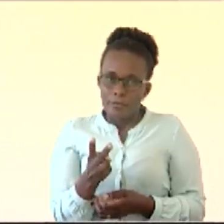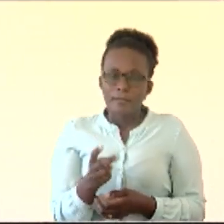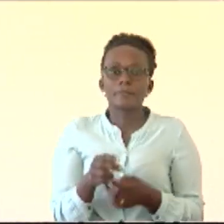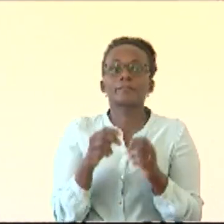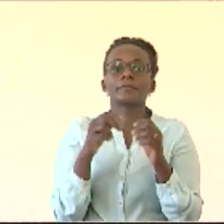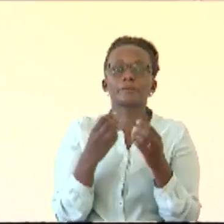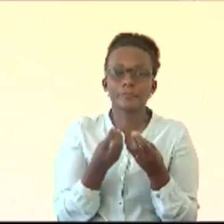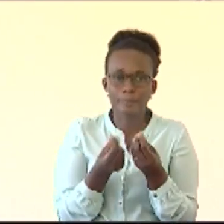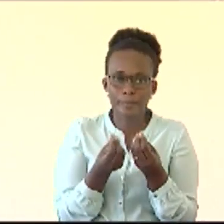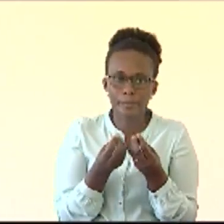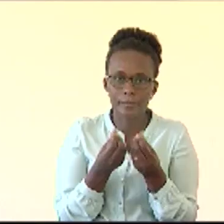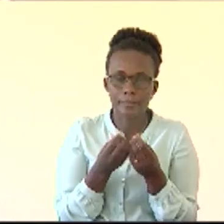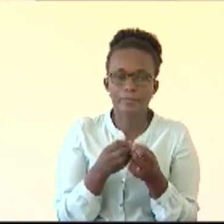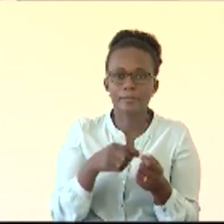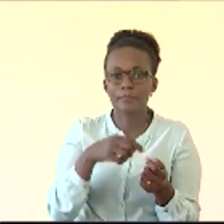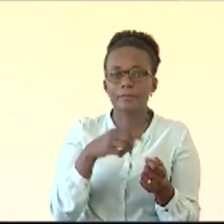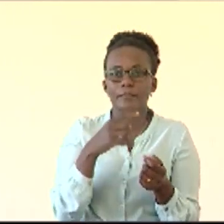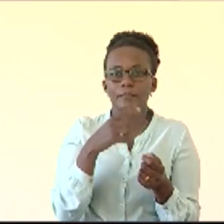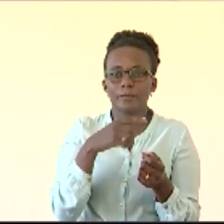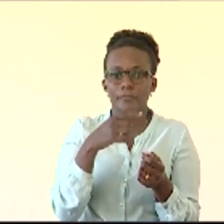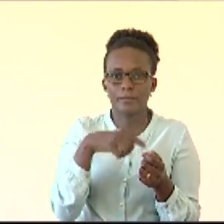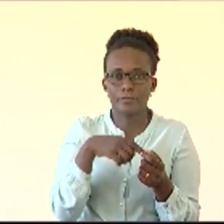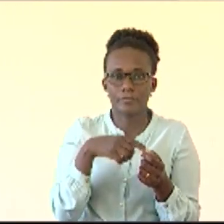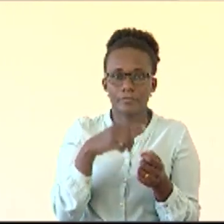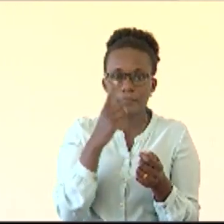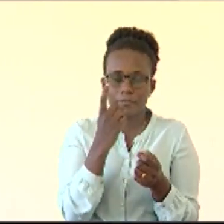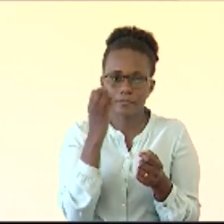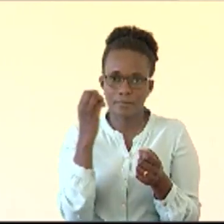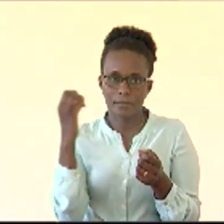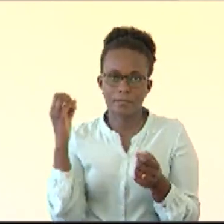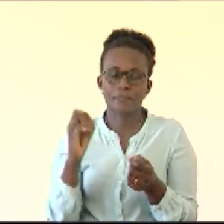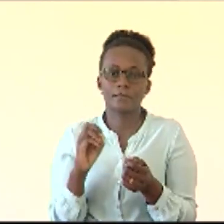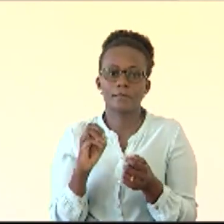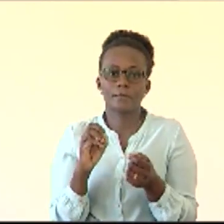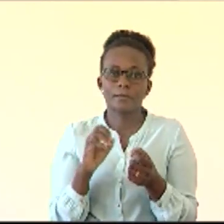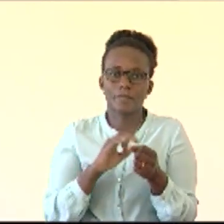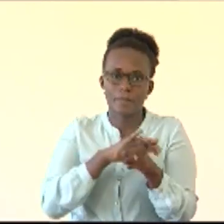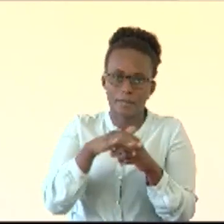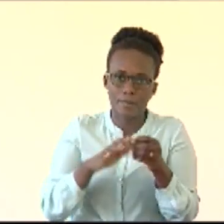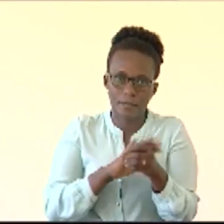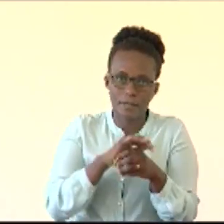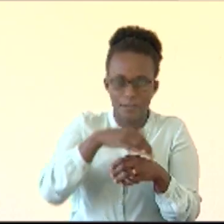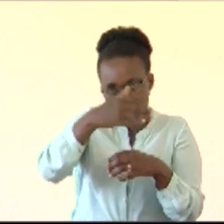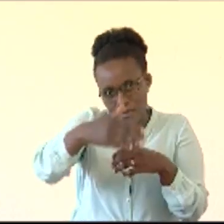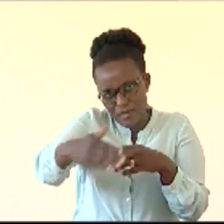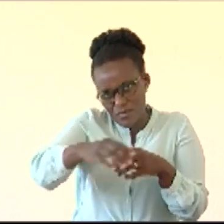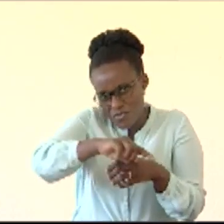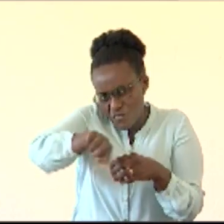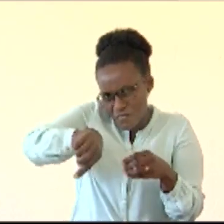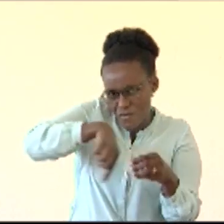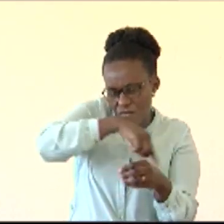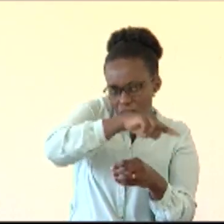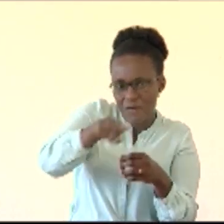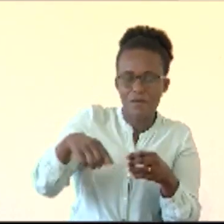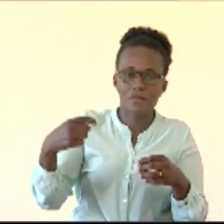coin. When you look inside, the outer part, this covering outer part is silver.